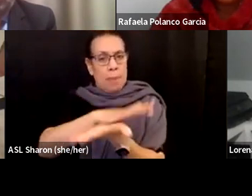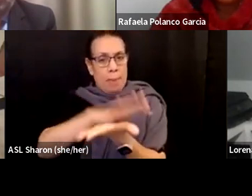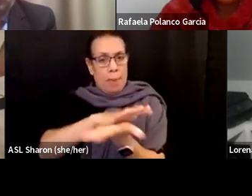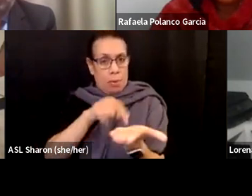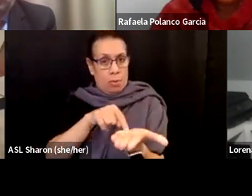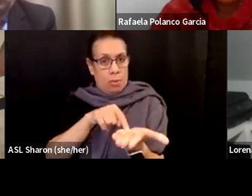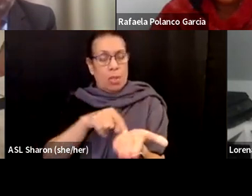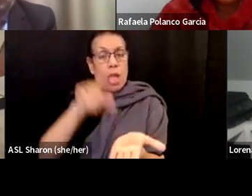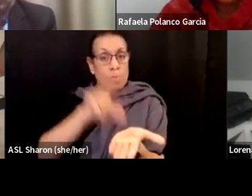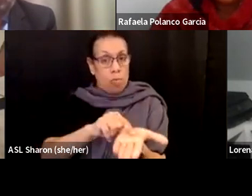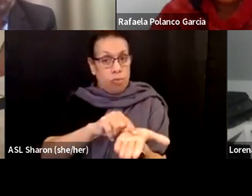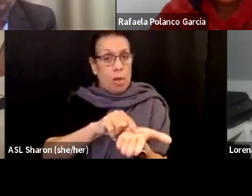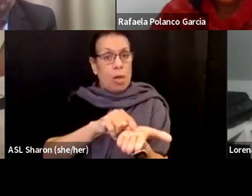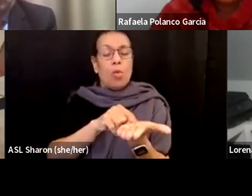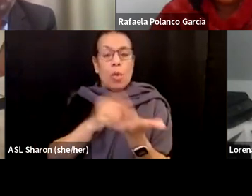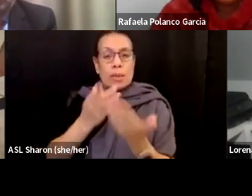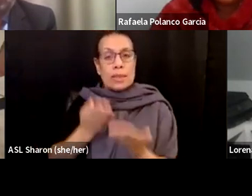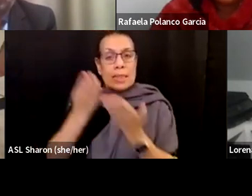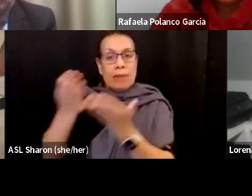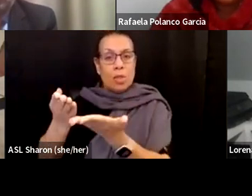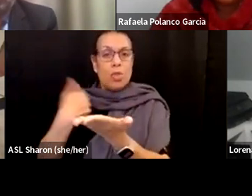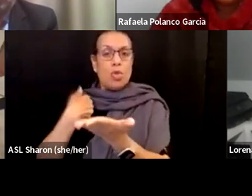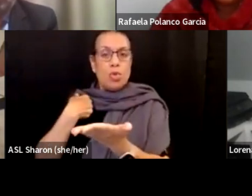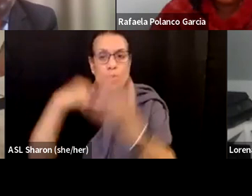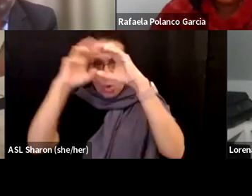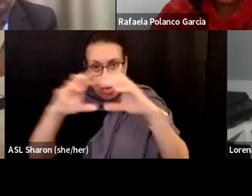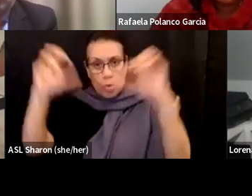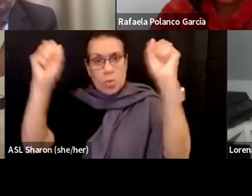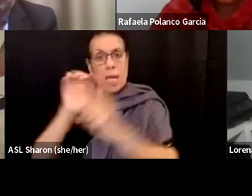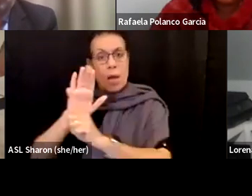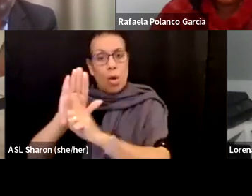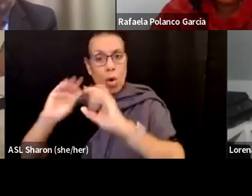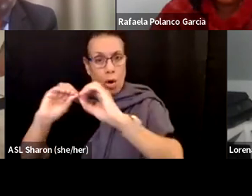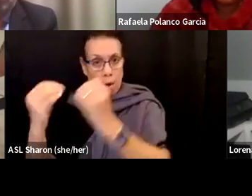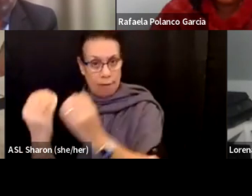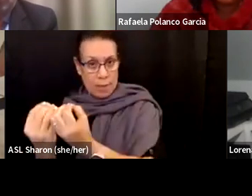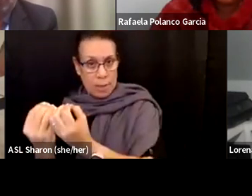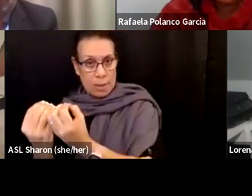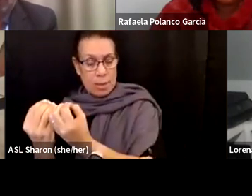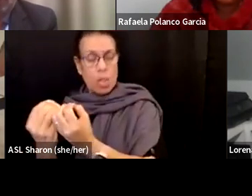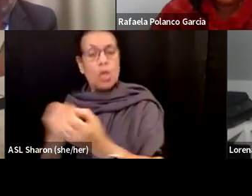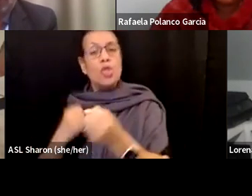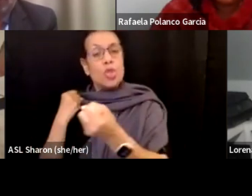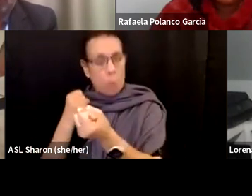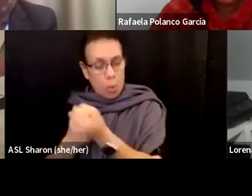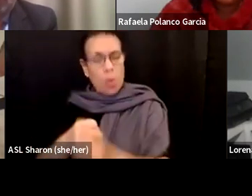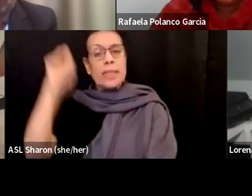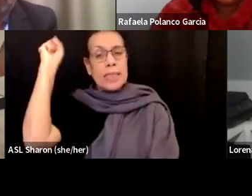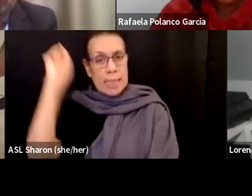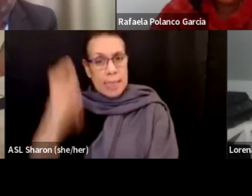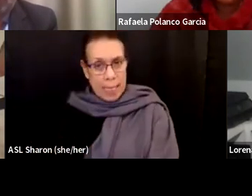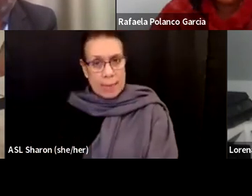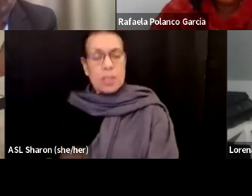documents were then forwarded to the superintendent's office in support of